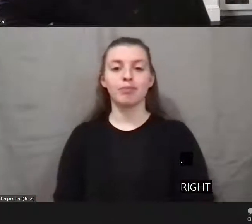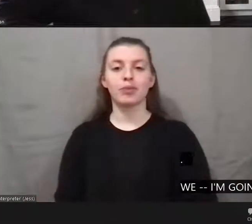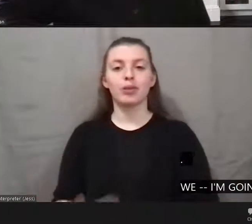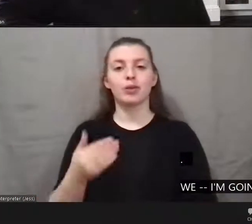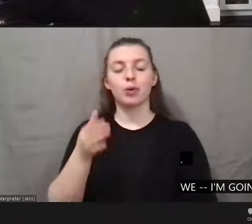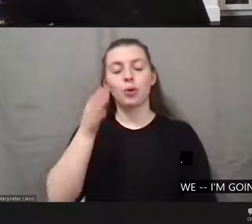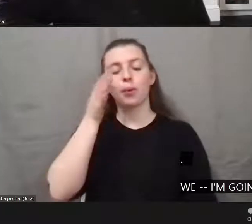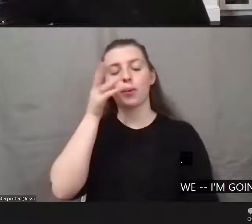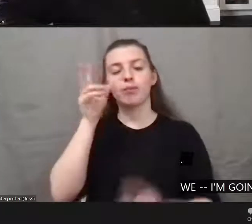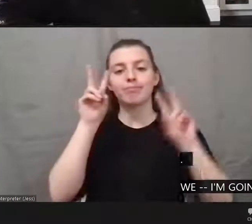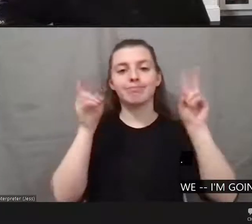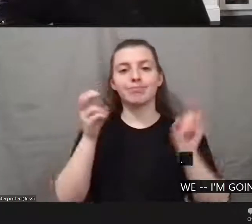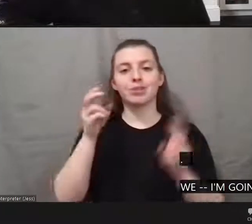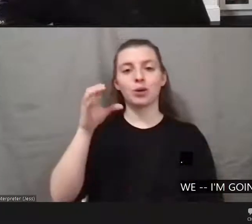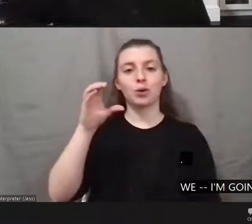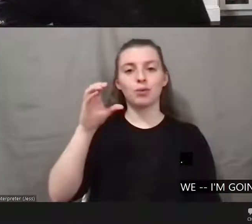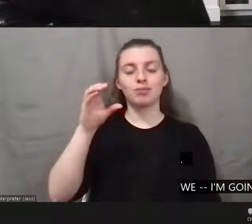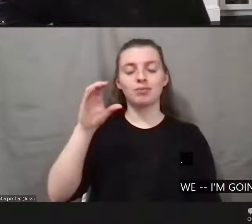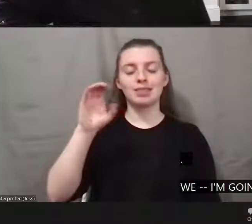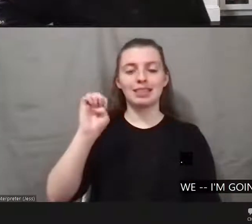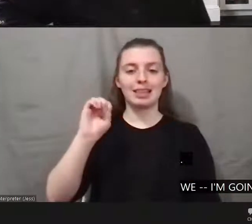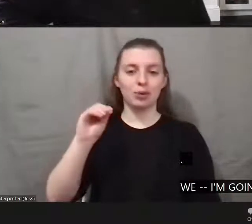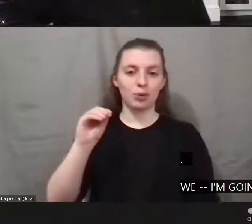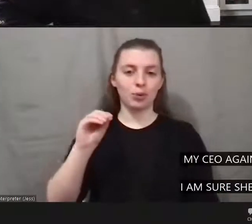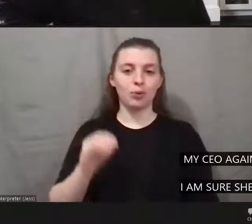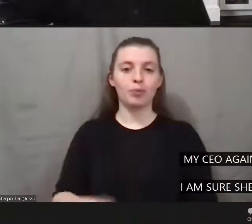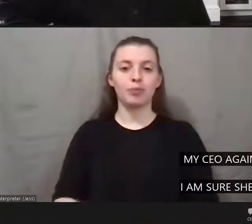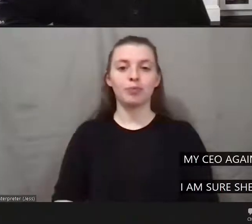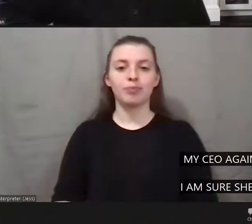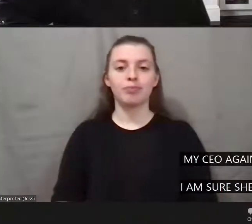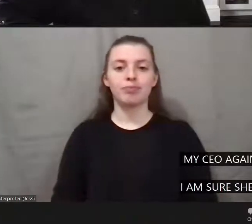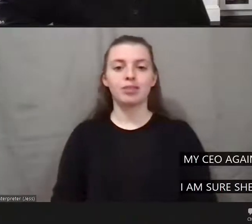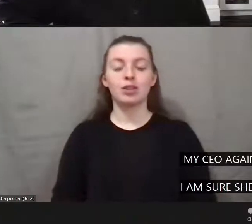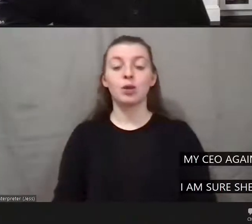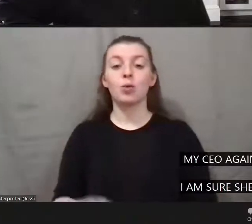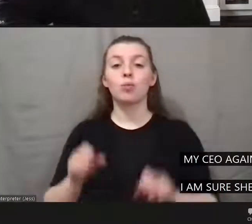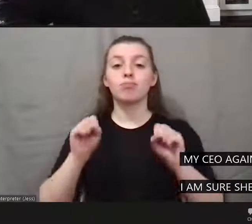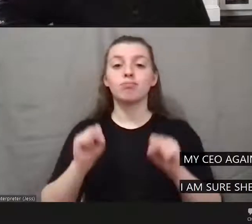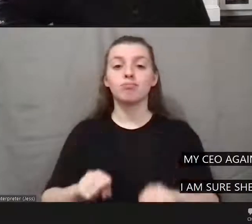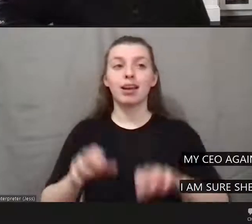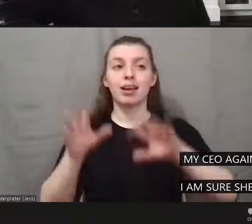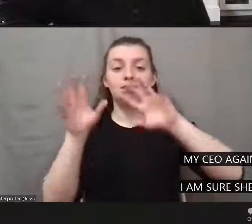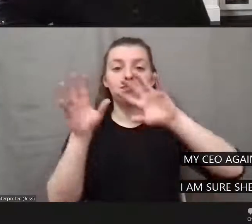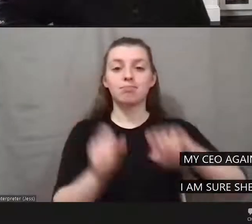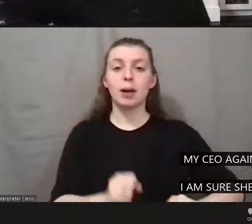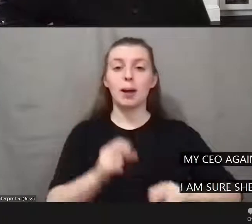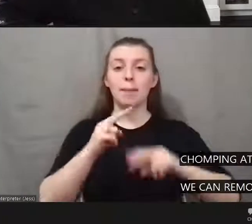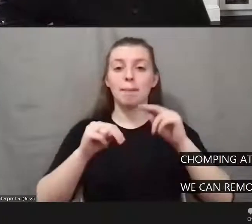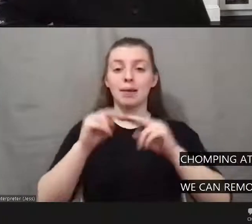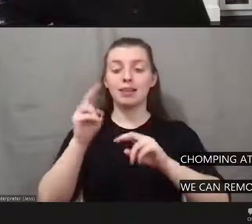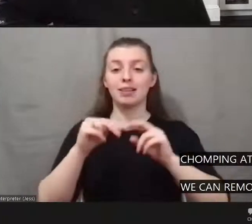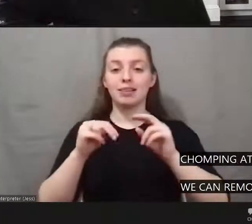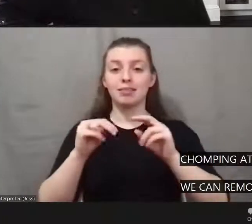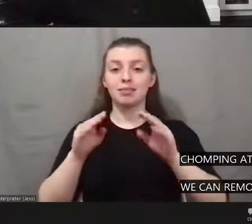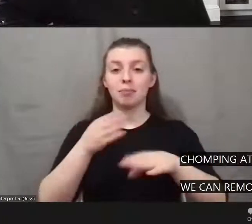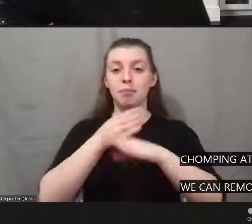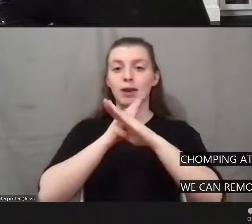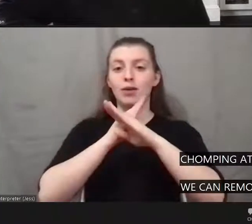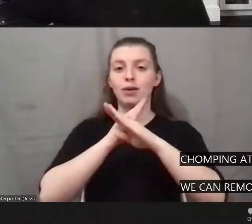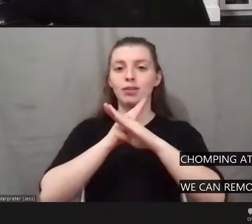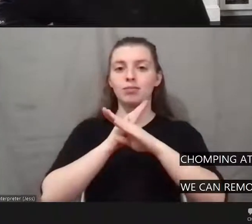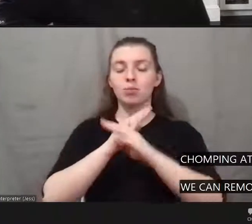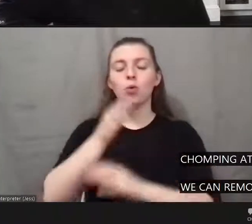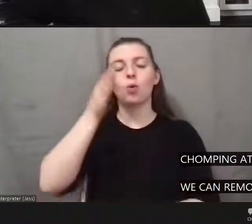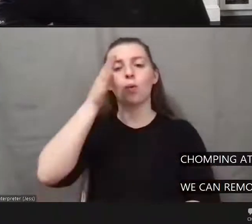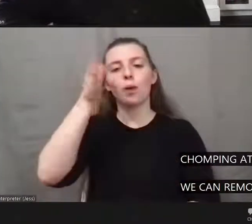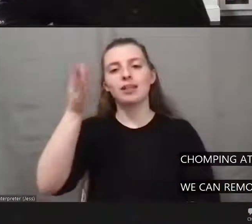just like sitting there chomping at the bit, but we can remove all the architectural barriers in the world. The attitudinal ones are still going to be there, right?